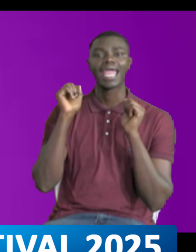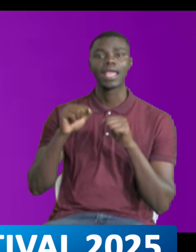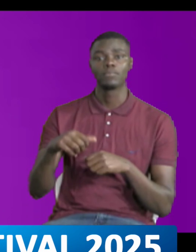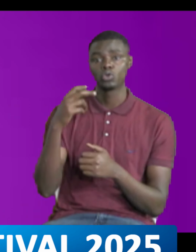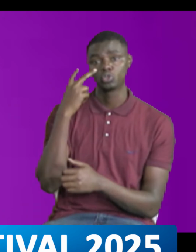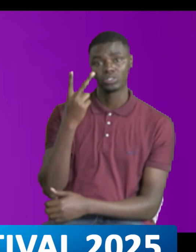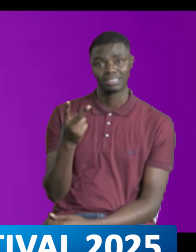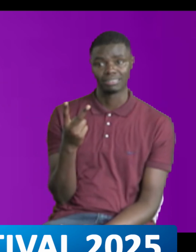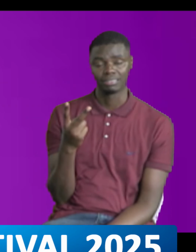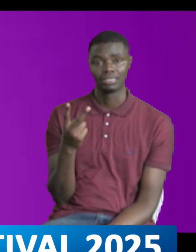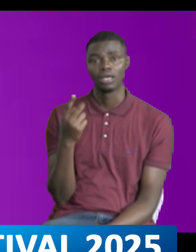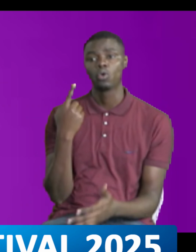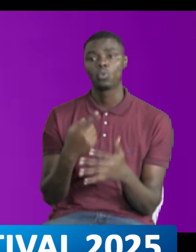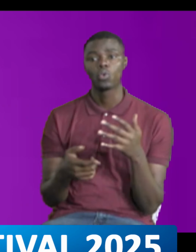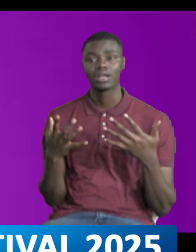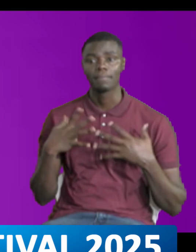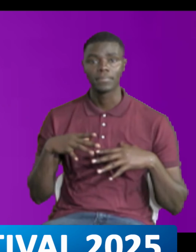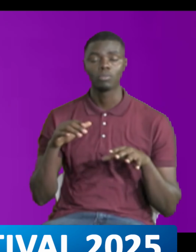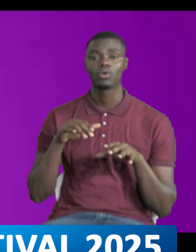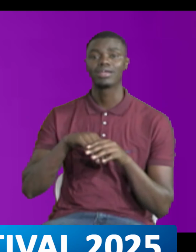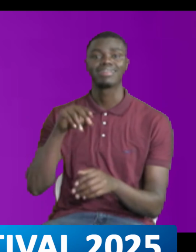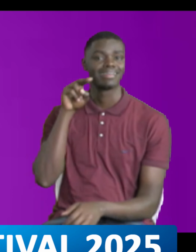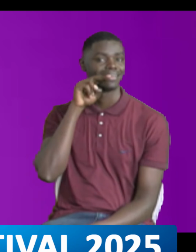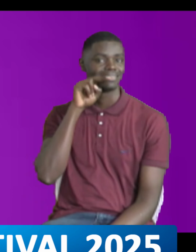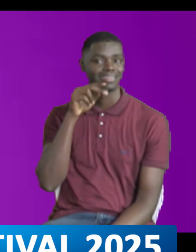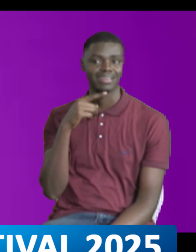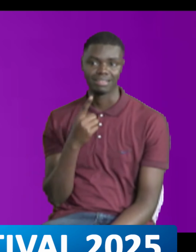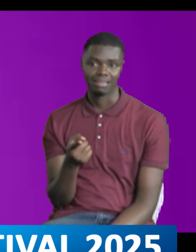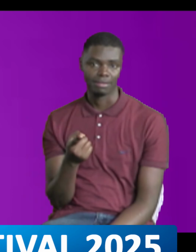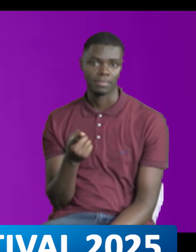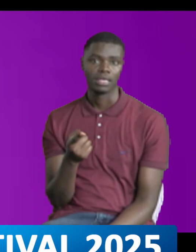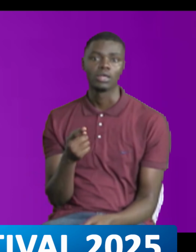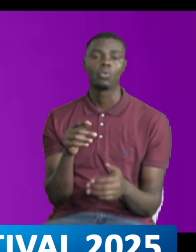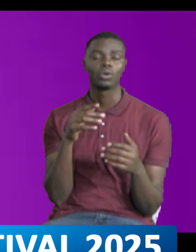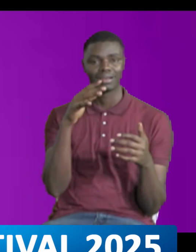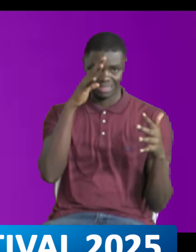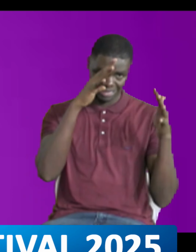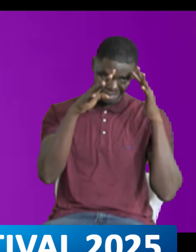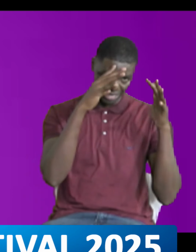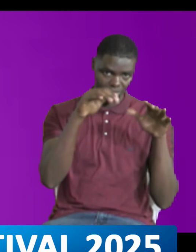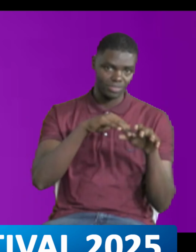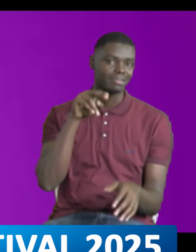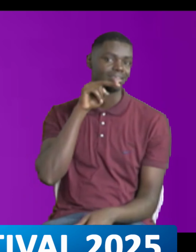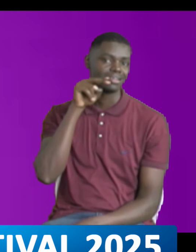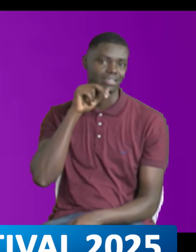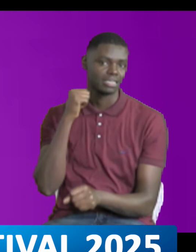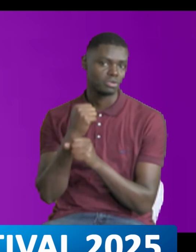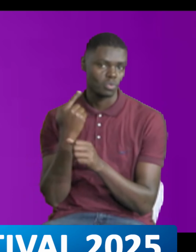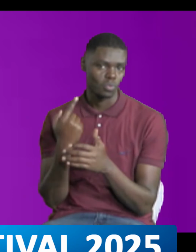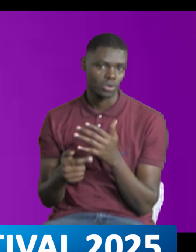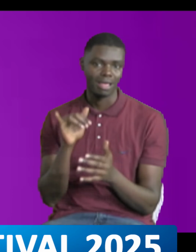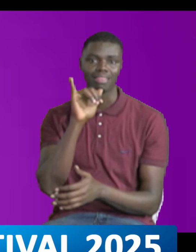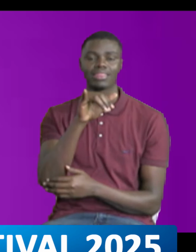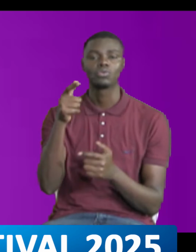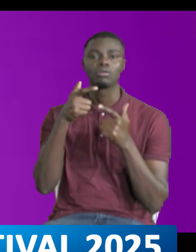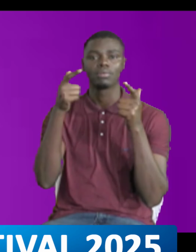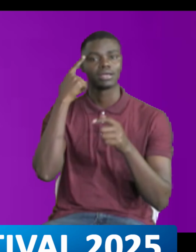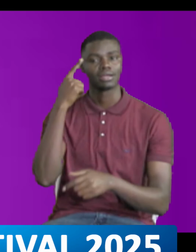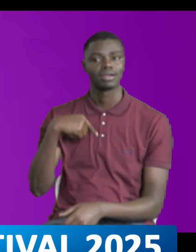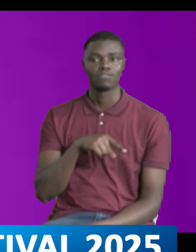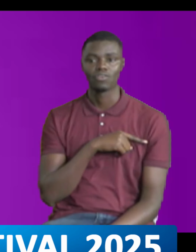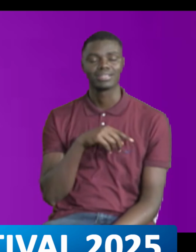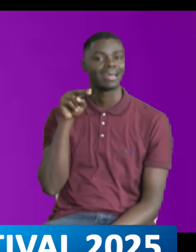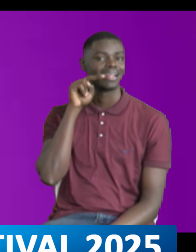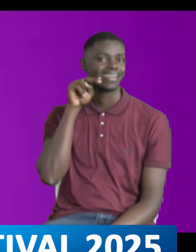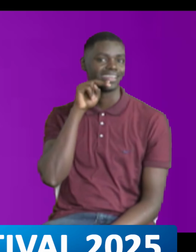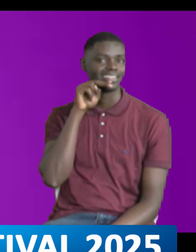see what the people in Nigeria are saying. What the creatives in Nigeria are doing. I think that would be great for us. Nigeria